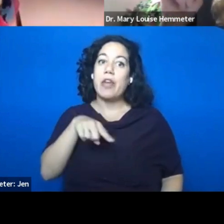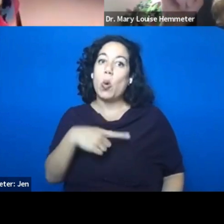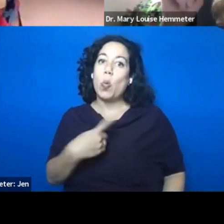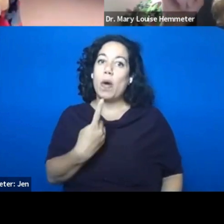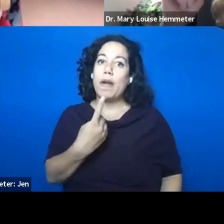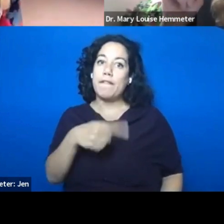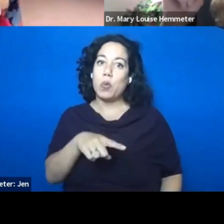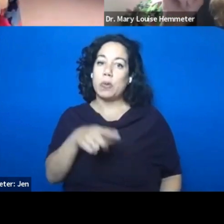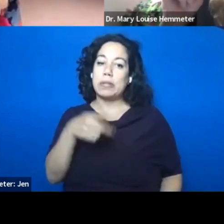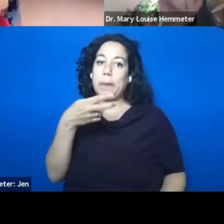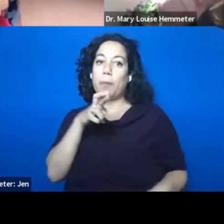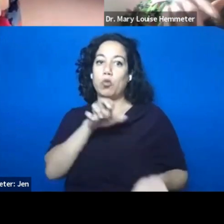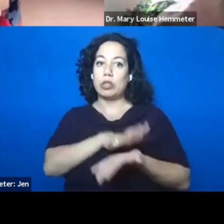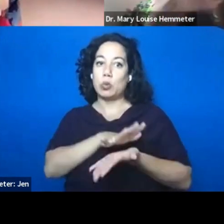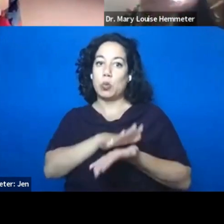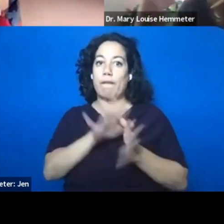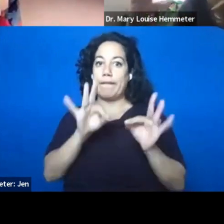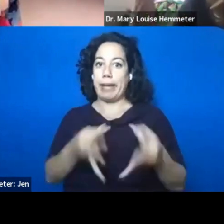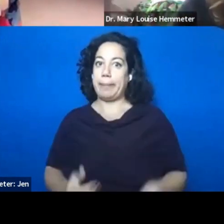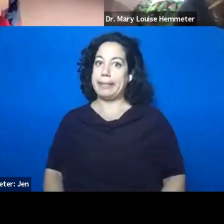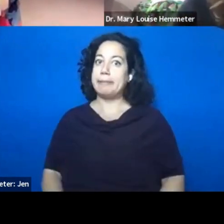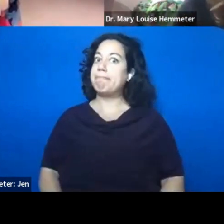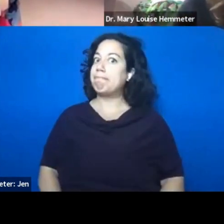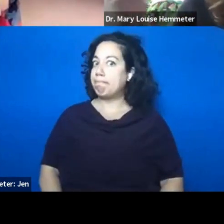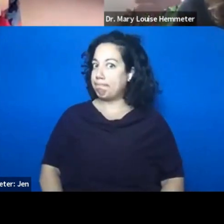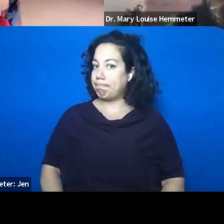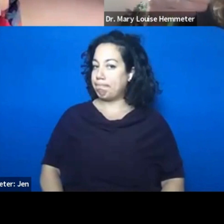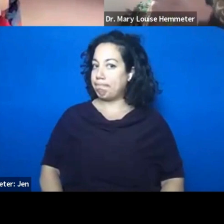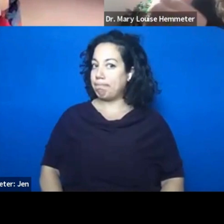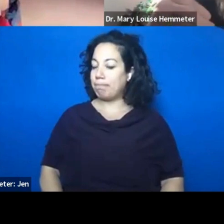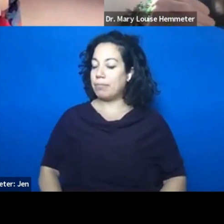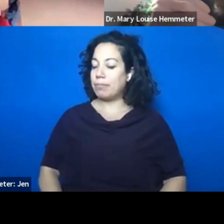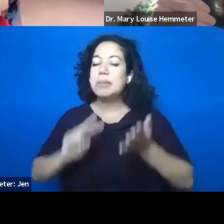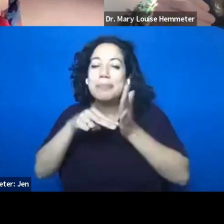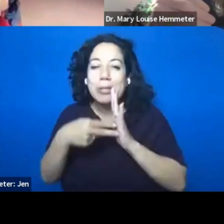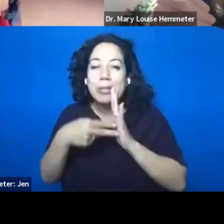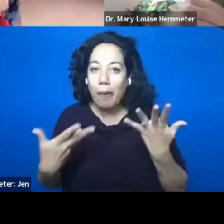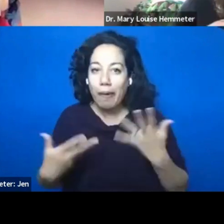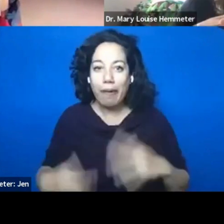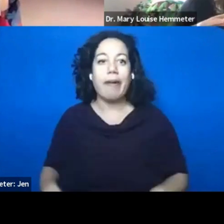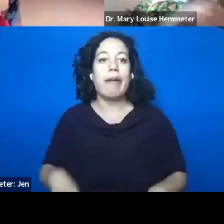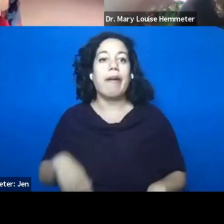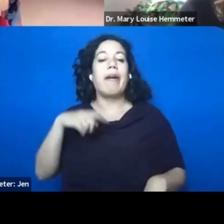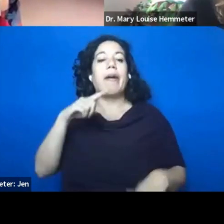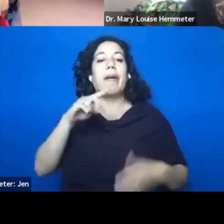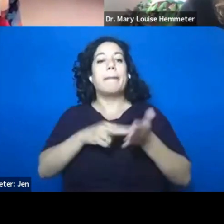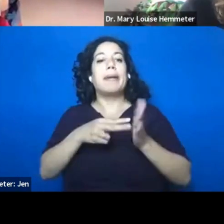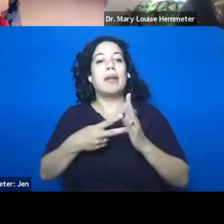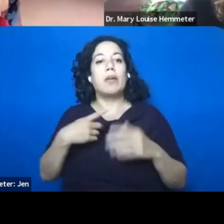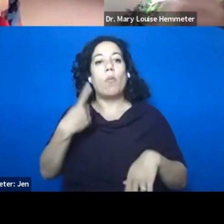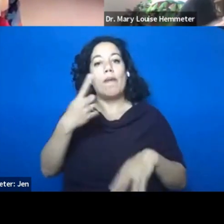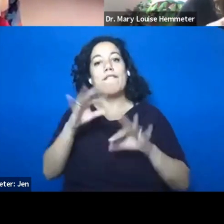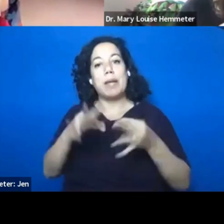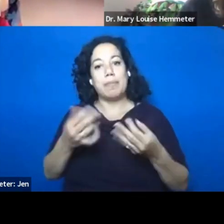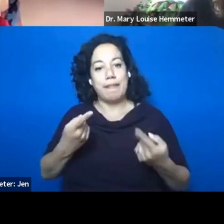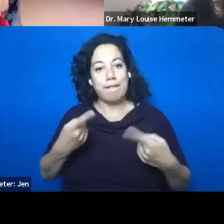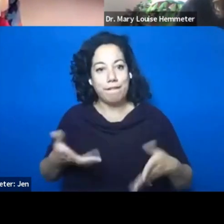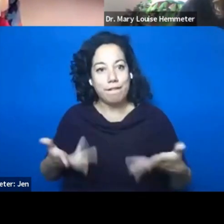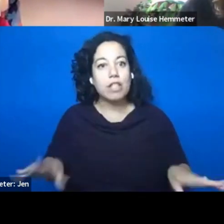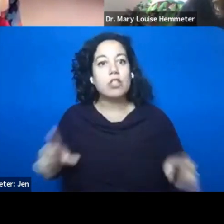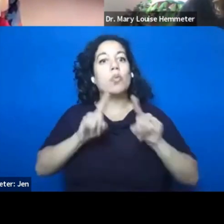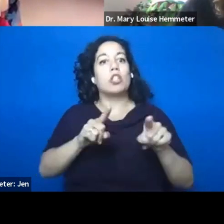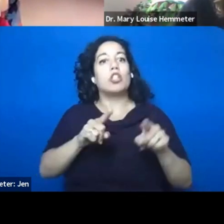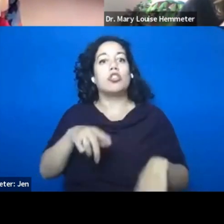preschool families. And what that meant was they were one of those families who had gone through early